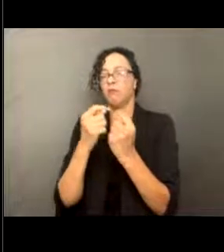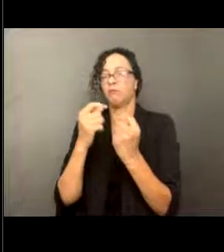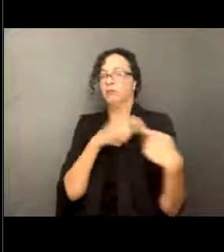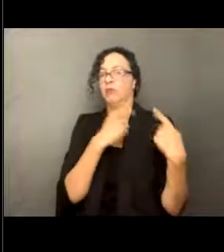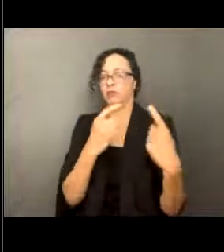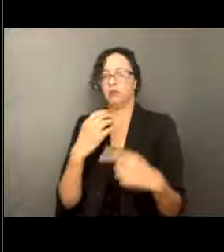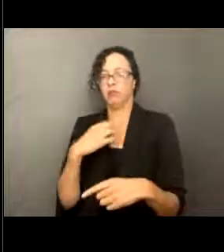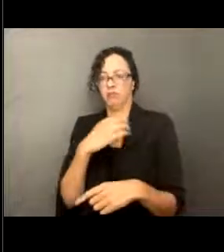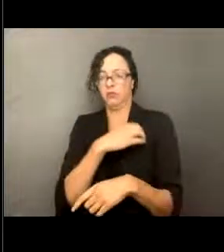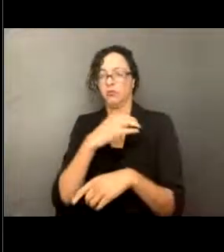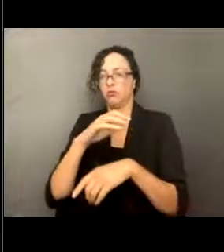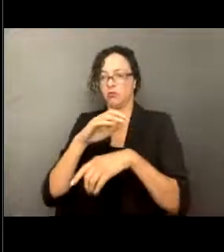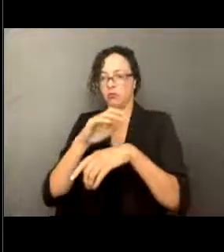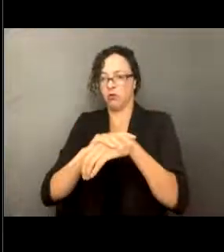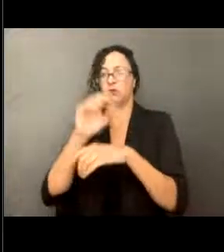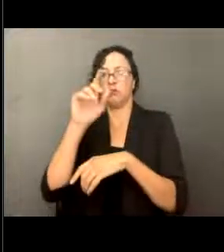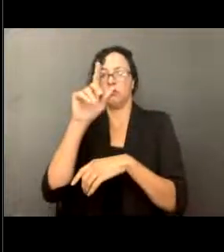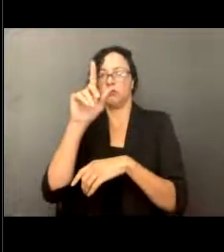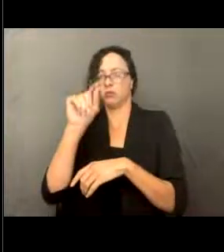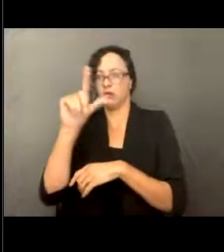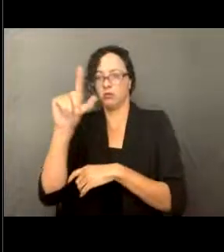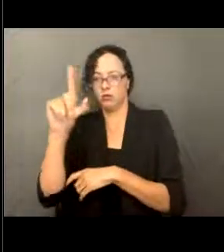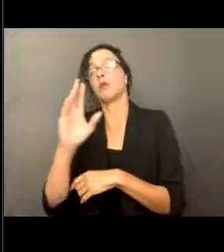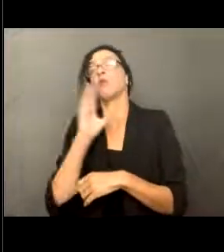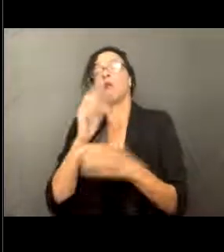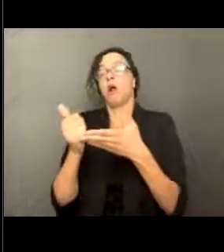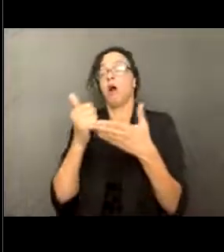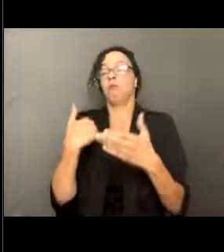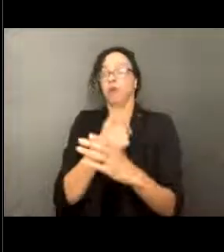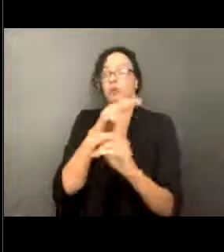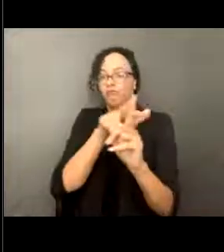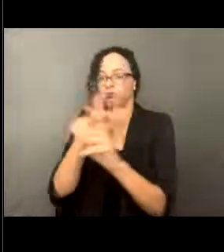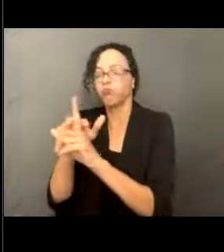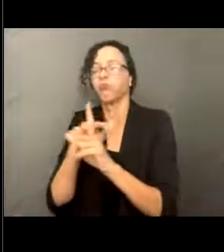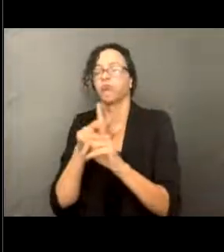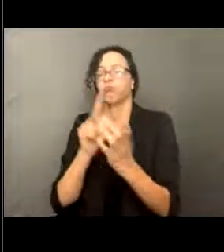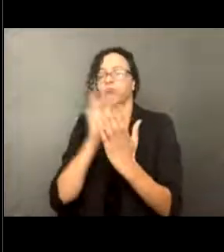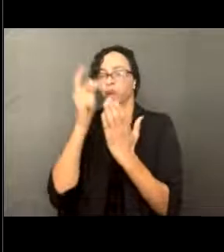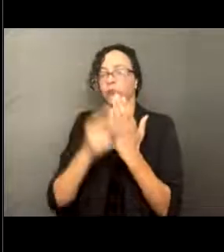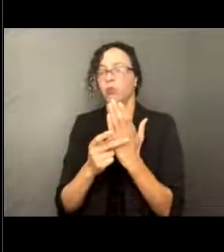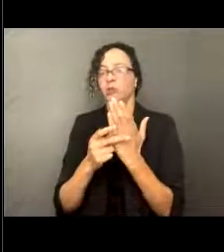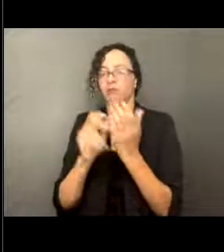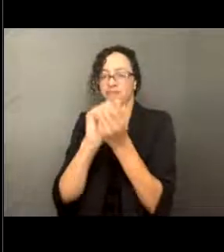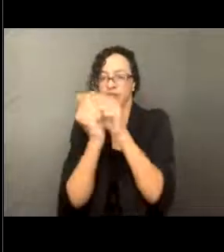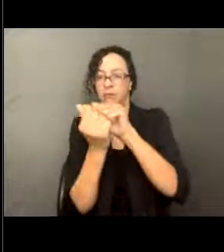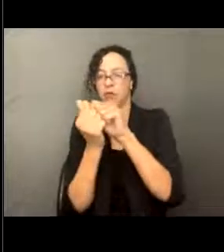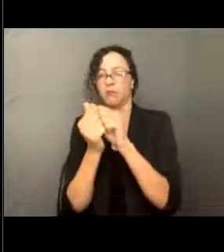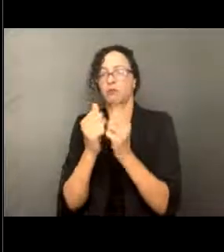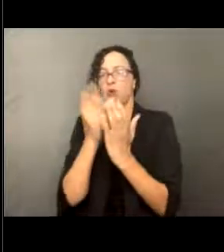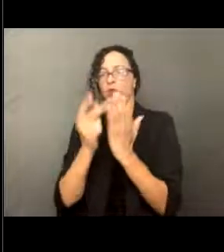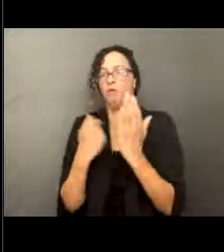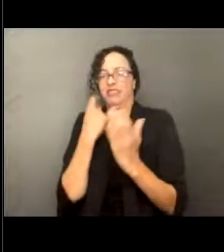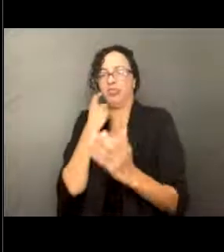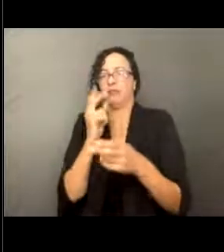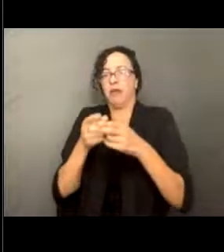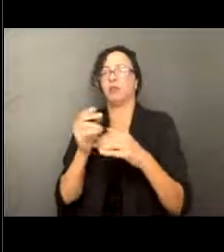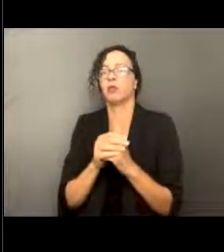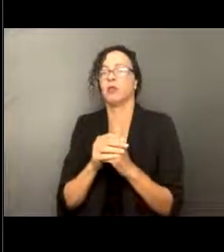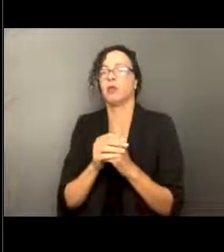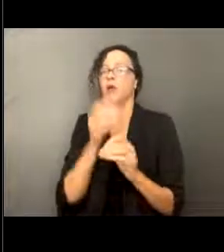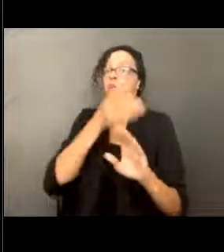new local transportation infrastructure climate adaptation program that I just mentioned. Prior to coming to us, Rebecca served for 6 years